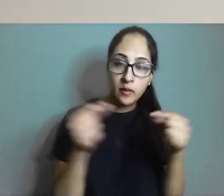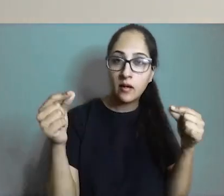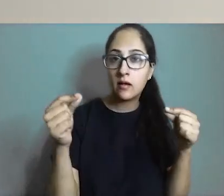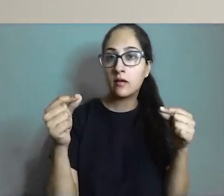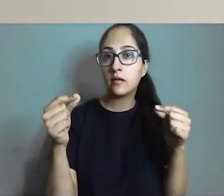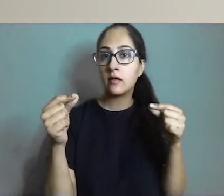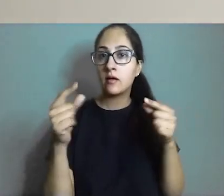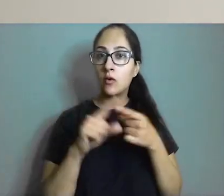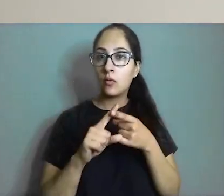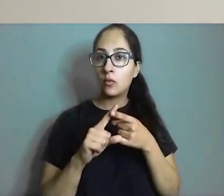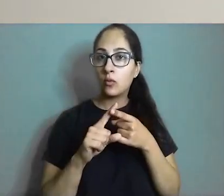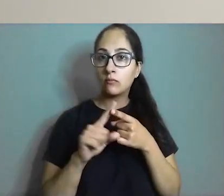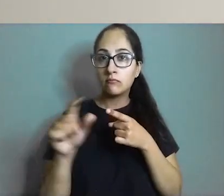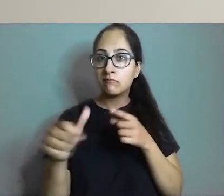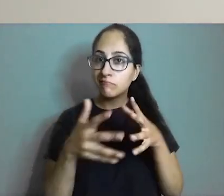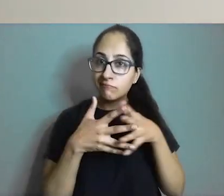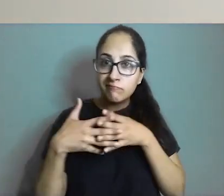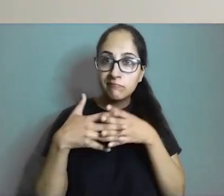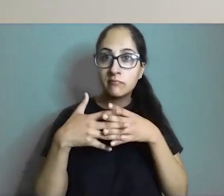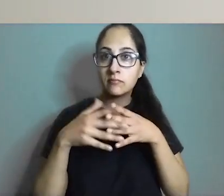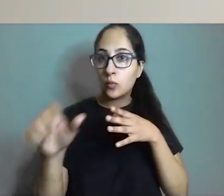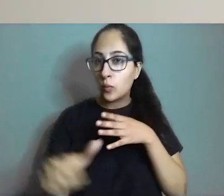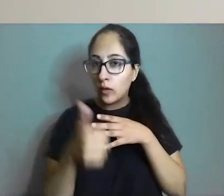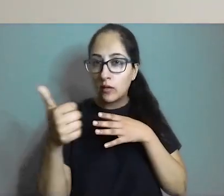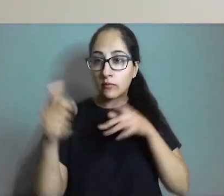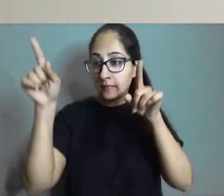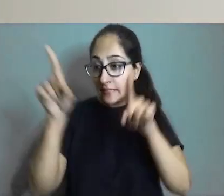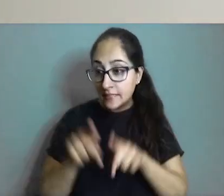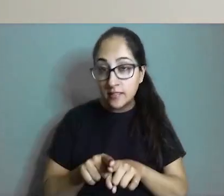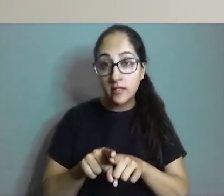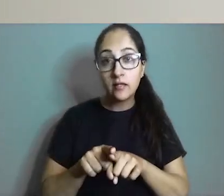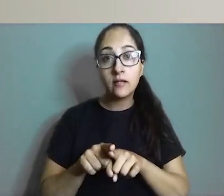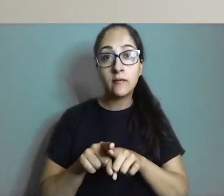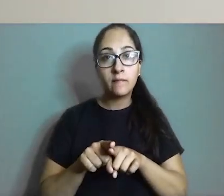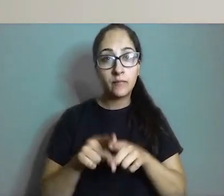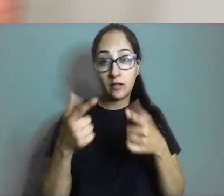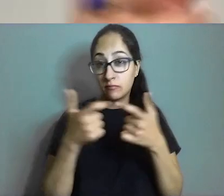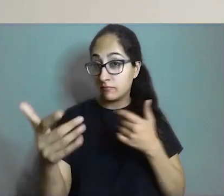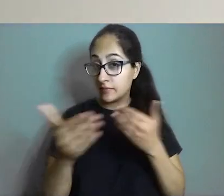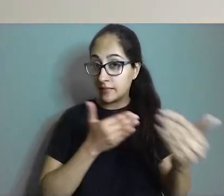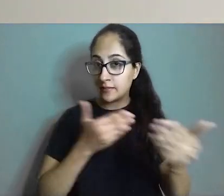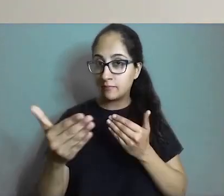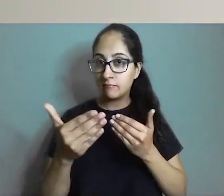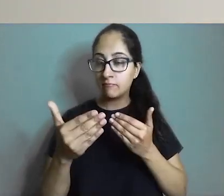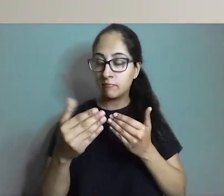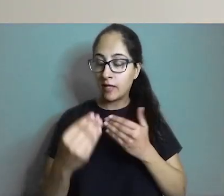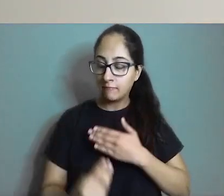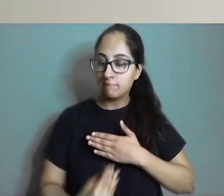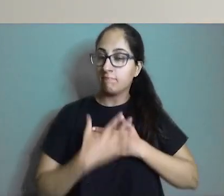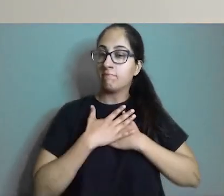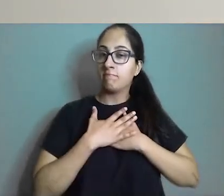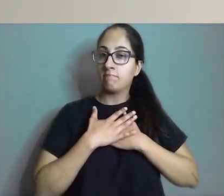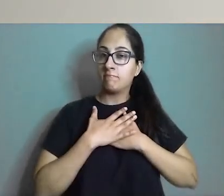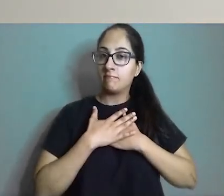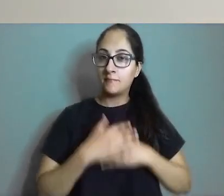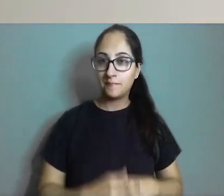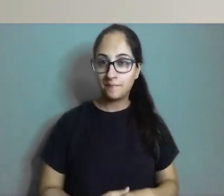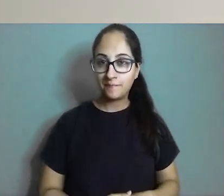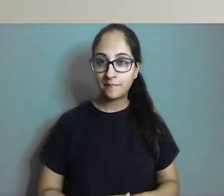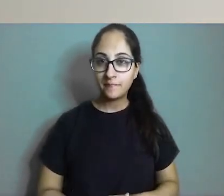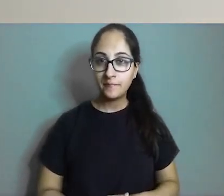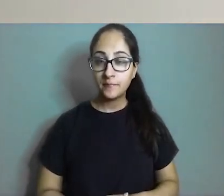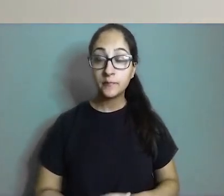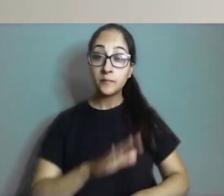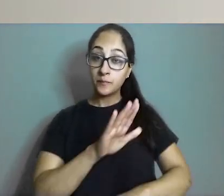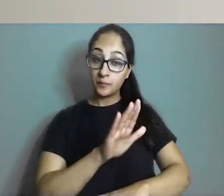music is from Japan or China or Morocco or Argentina. But our basic, reaction to music